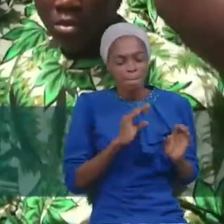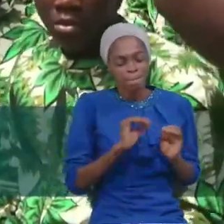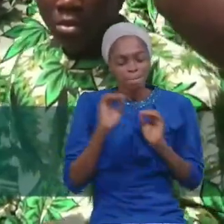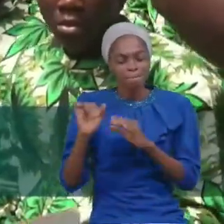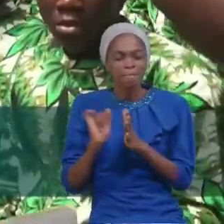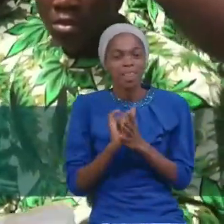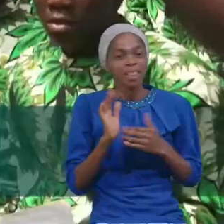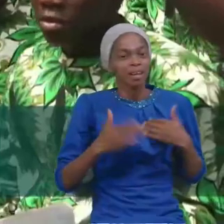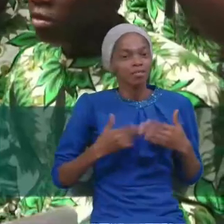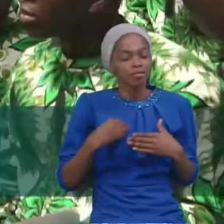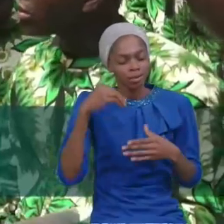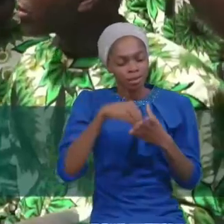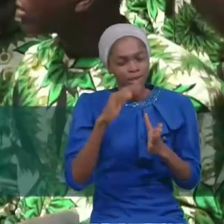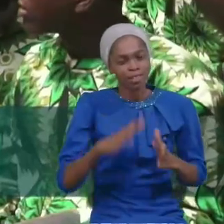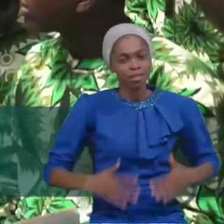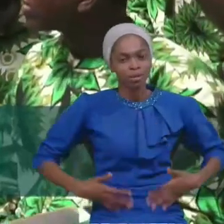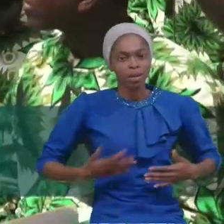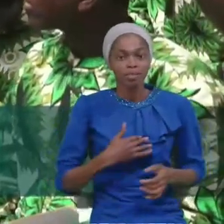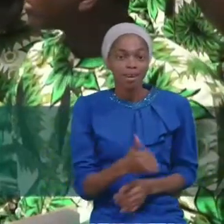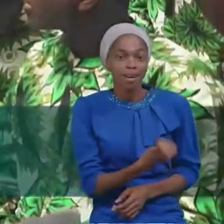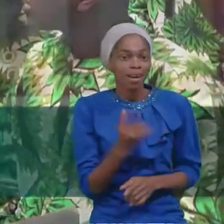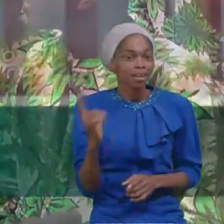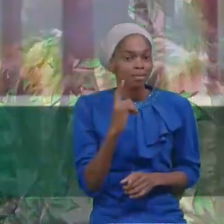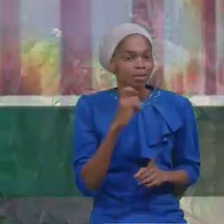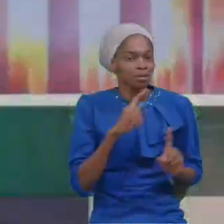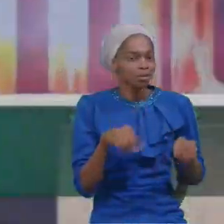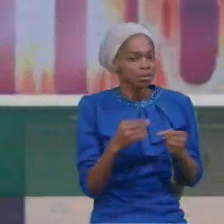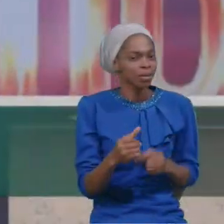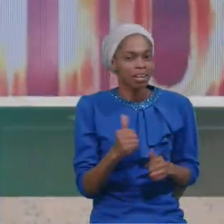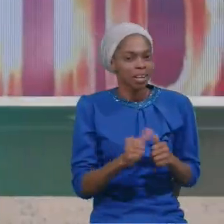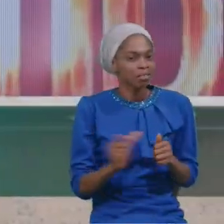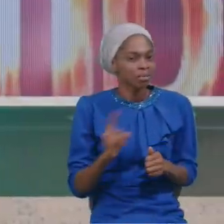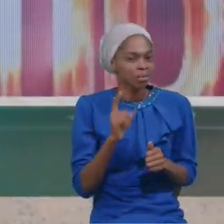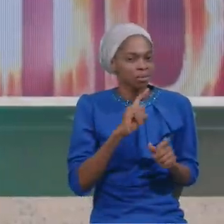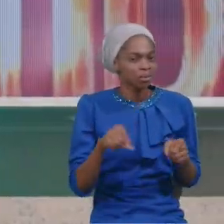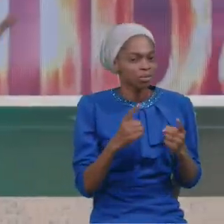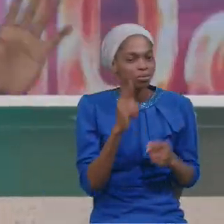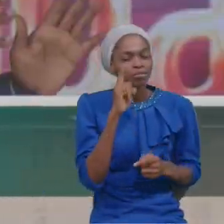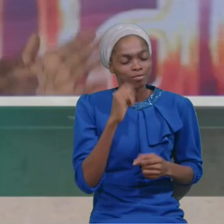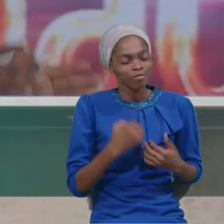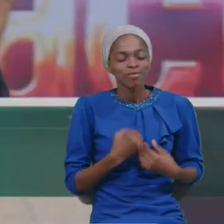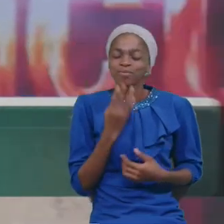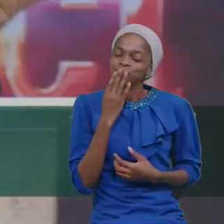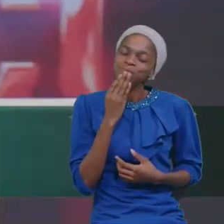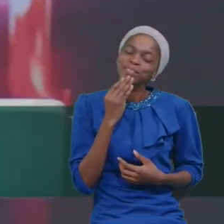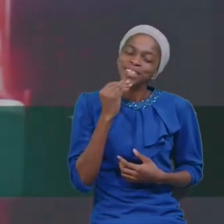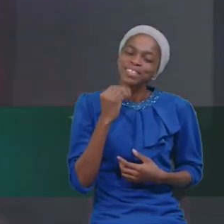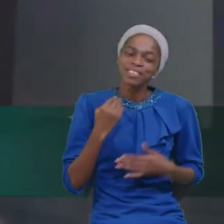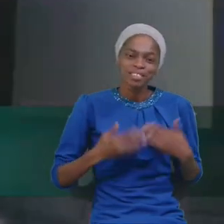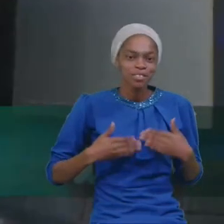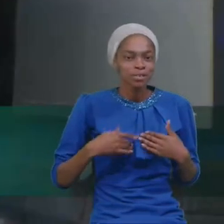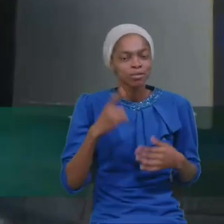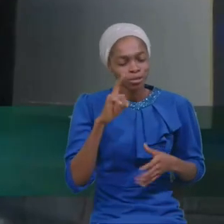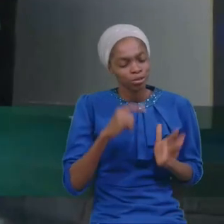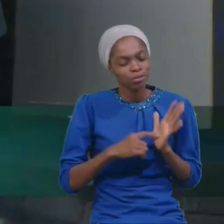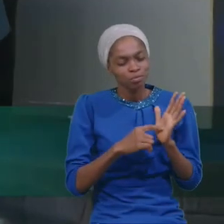exude joy. You express joy. And your life just shows that this